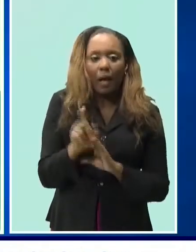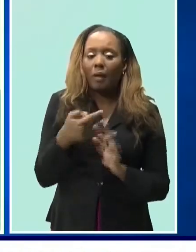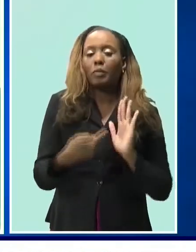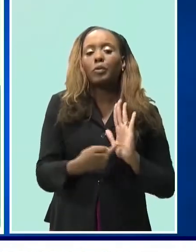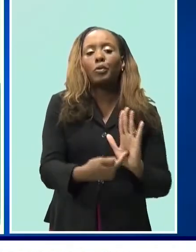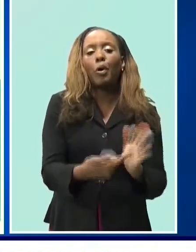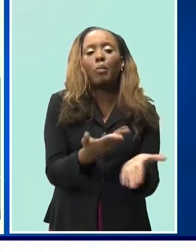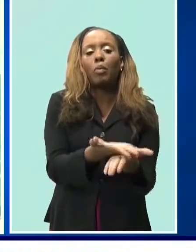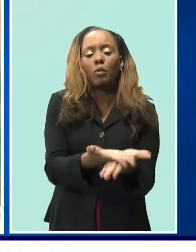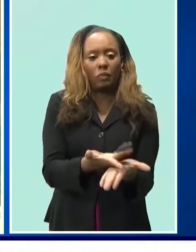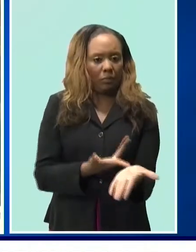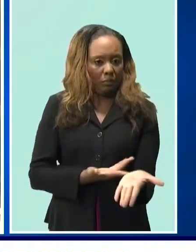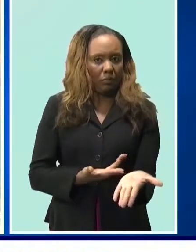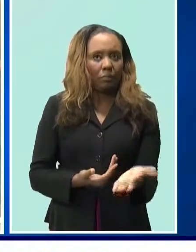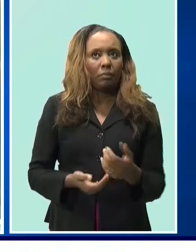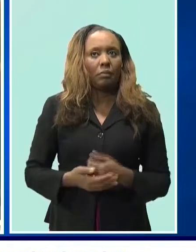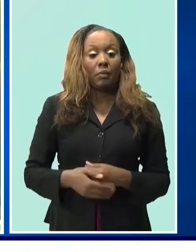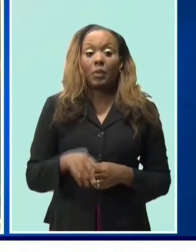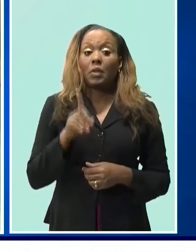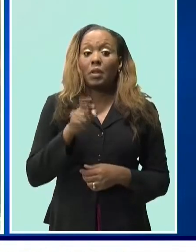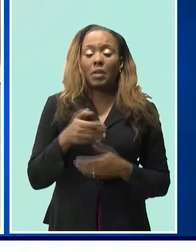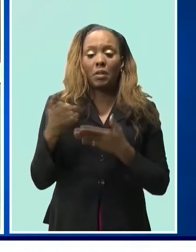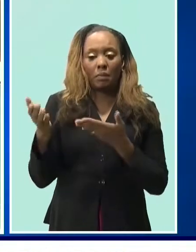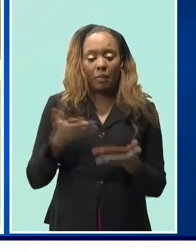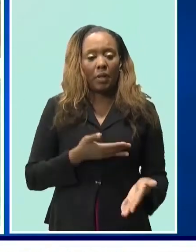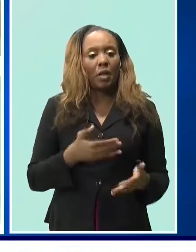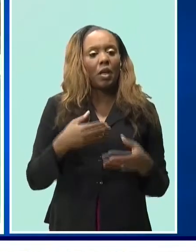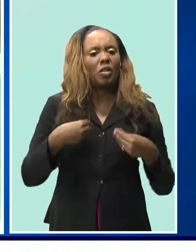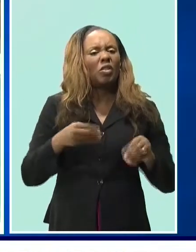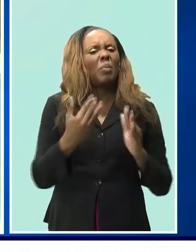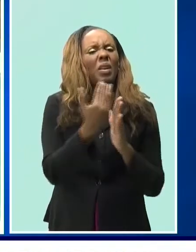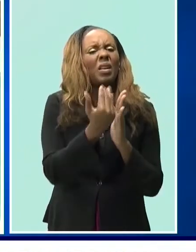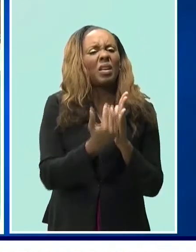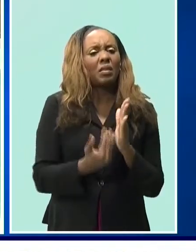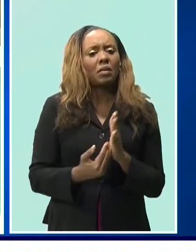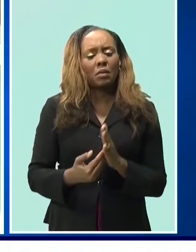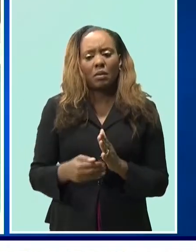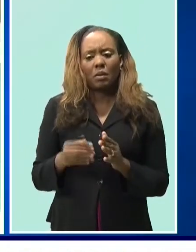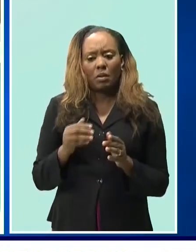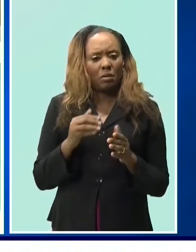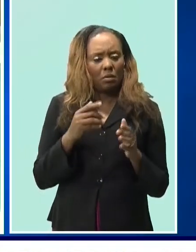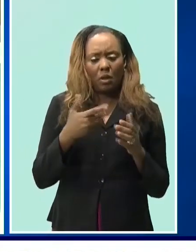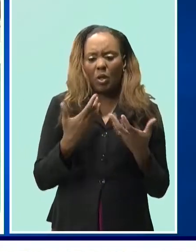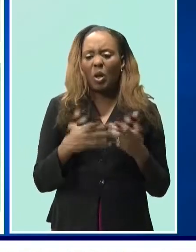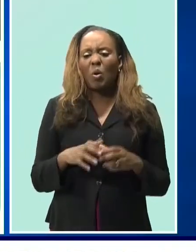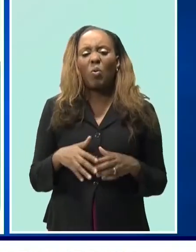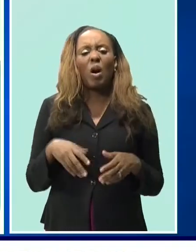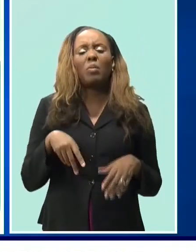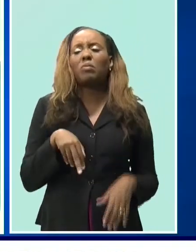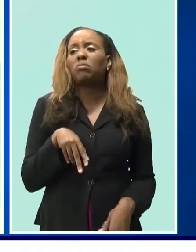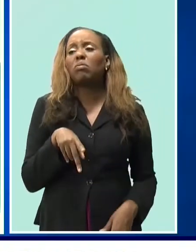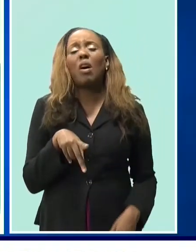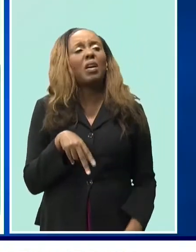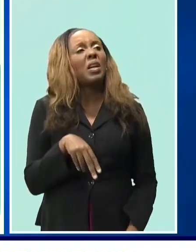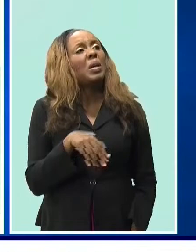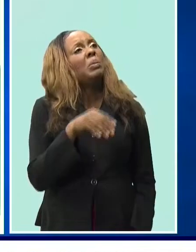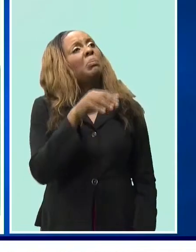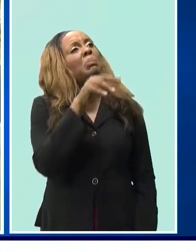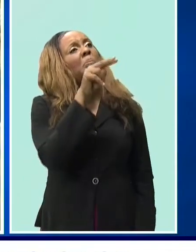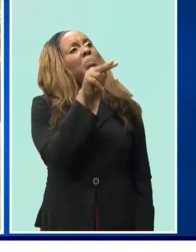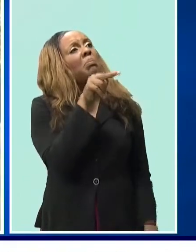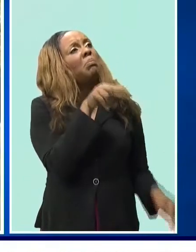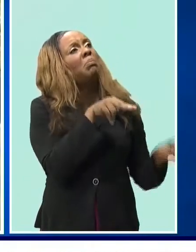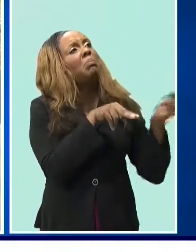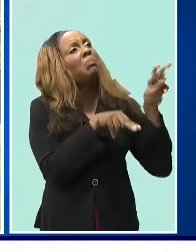also advised to bring a shopping list of essential items so they can shop speedily and to carry an umbrella and drinking